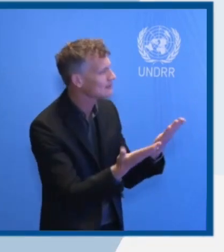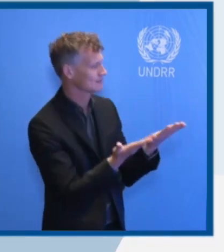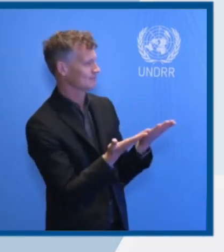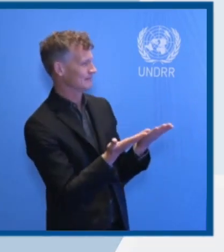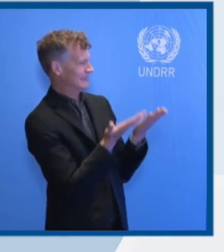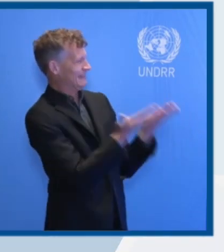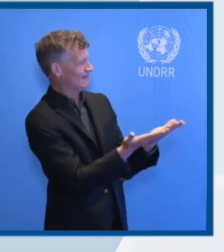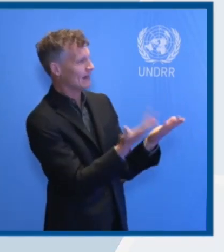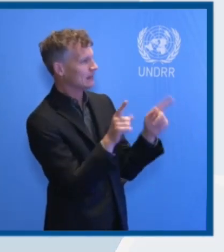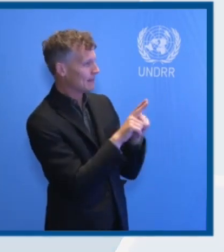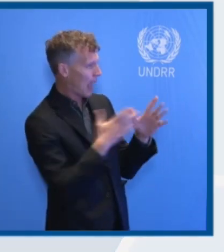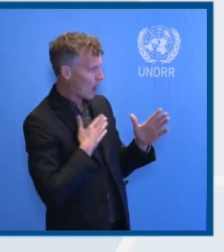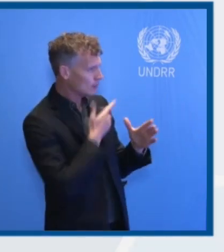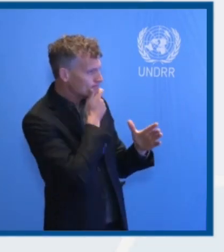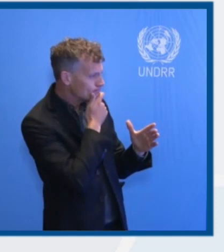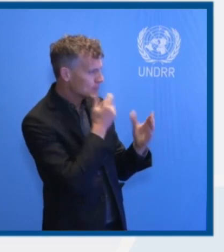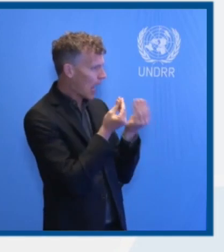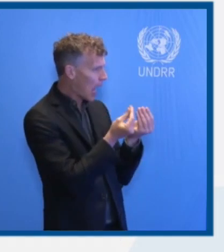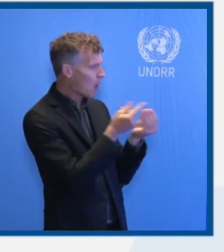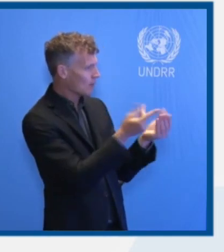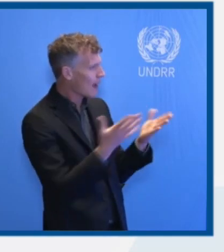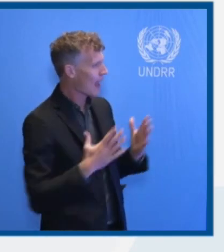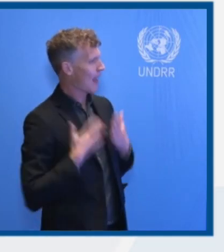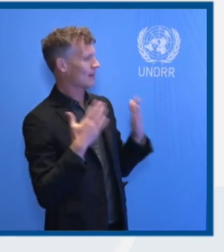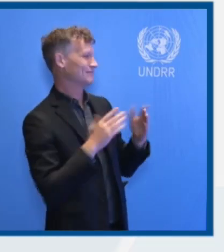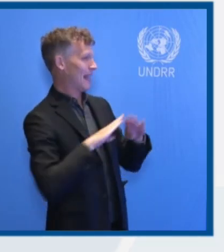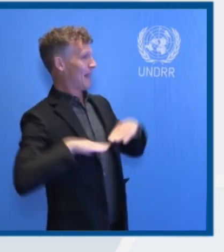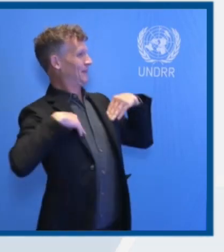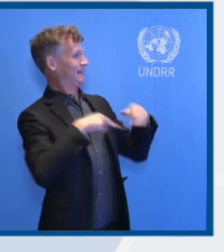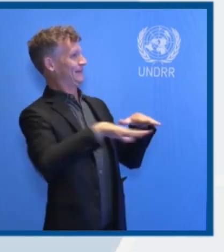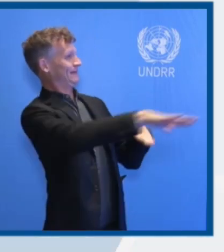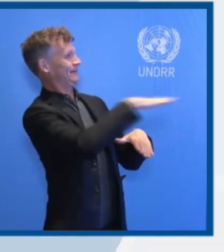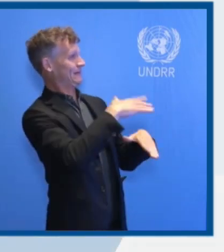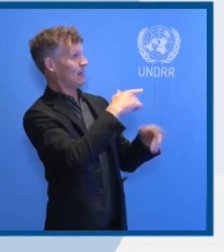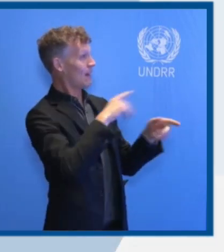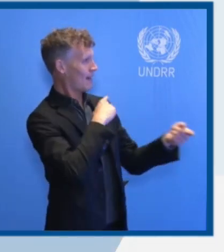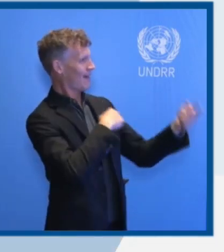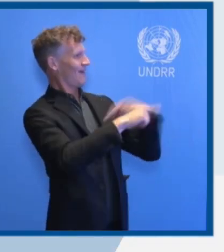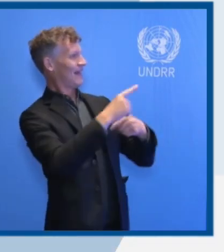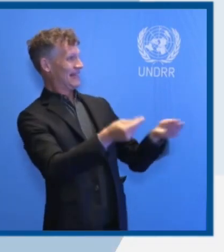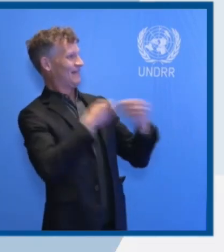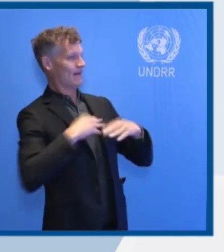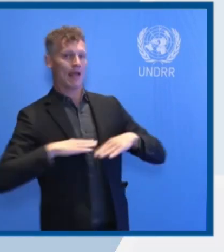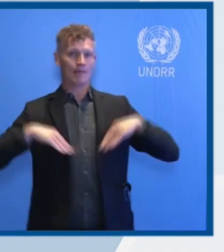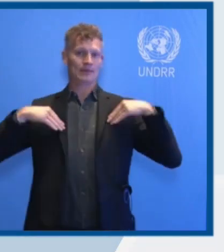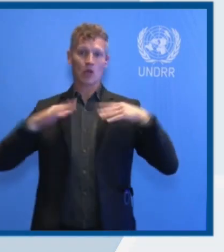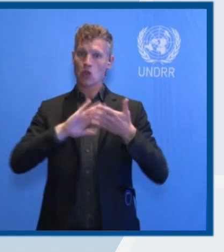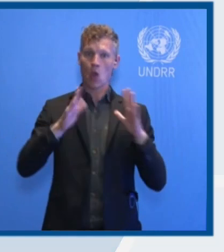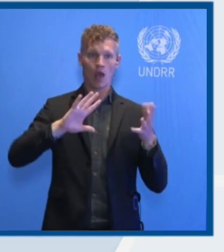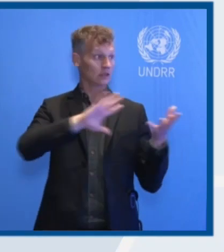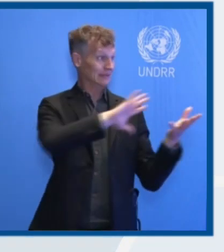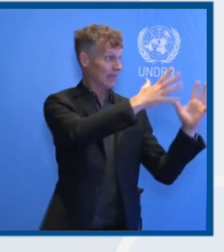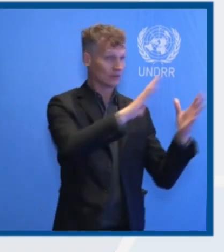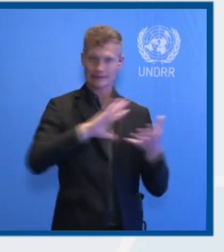and nature-based solutions. We can limit the risk of disaster and the heavy cost that it inflicts on